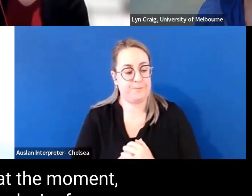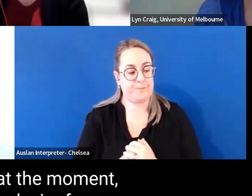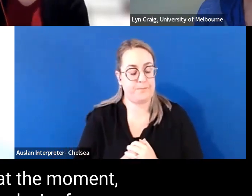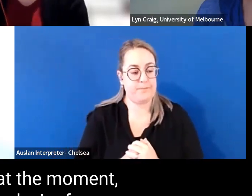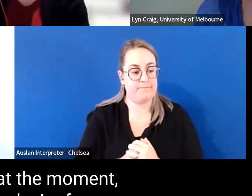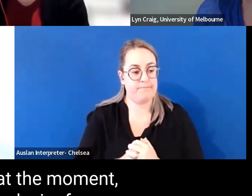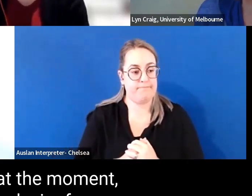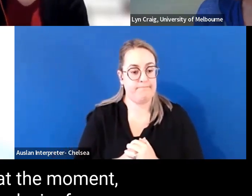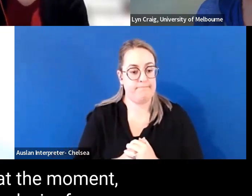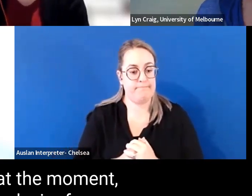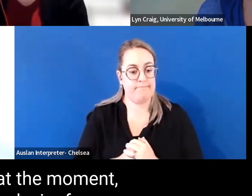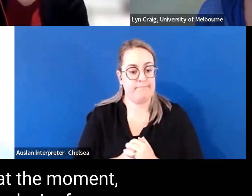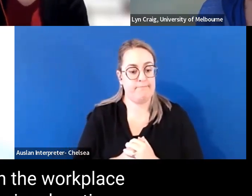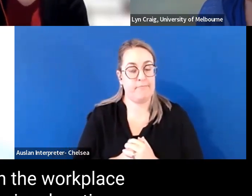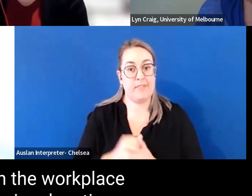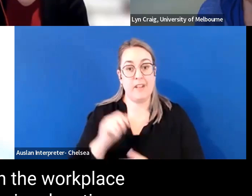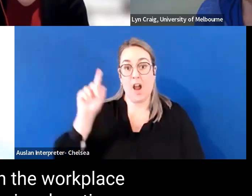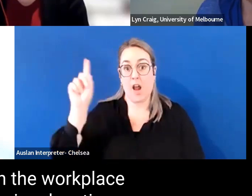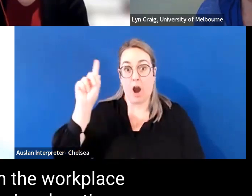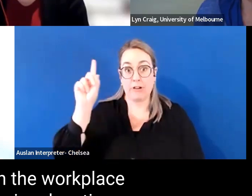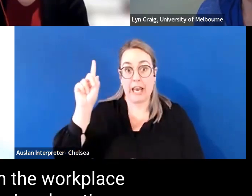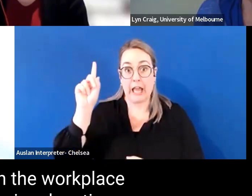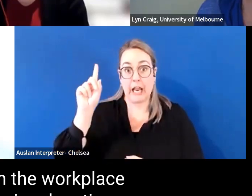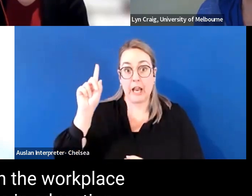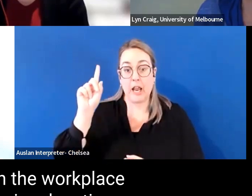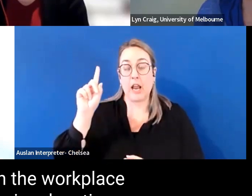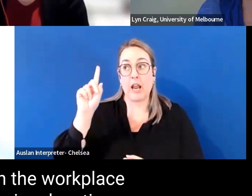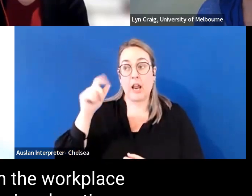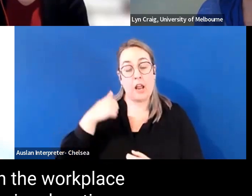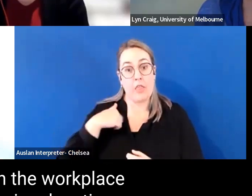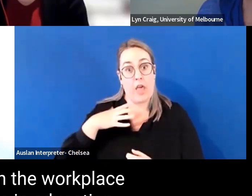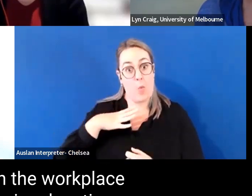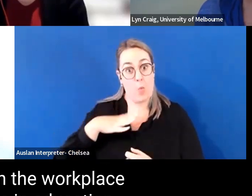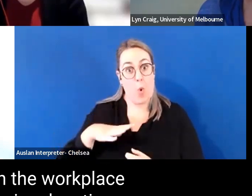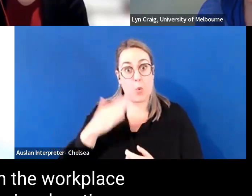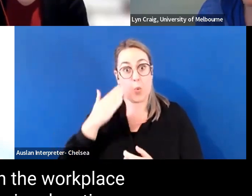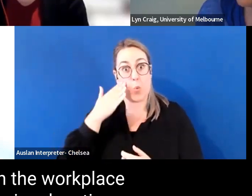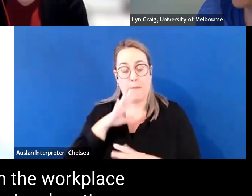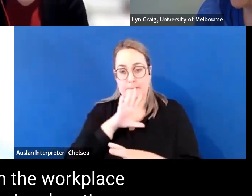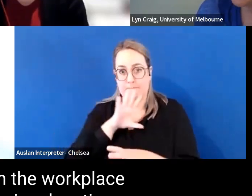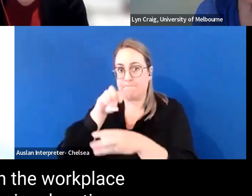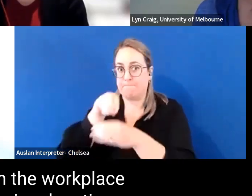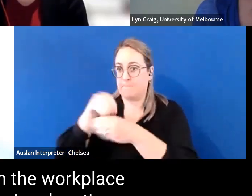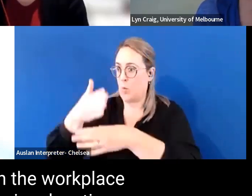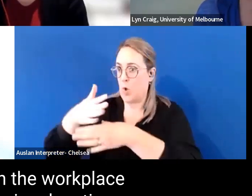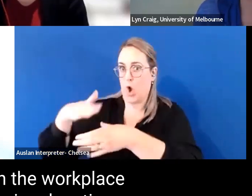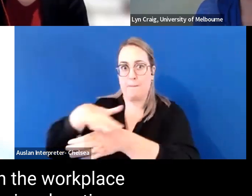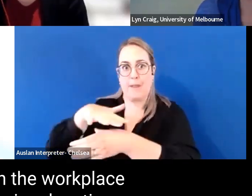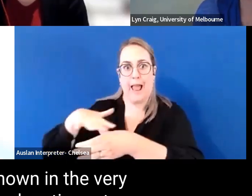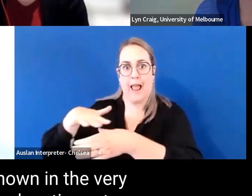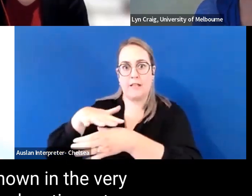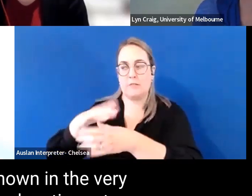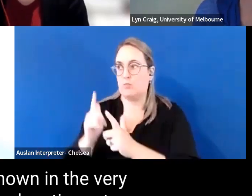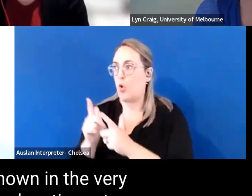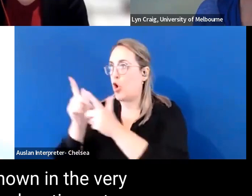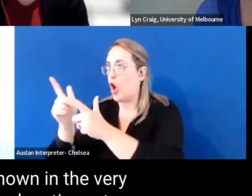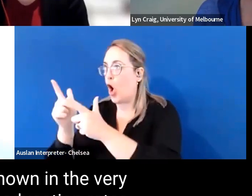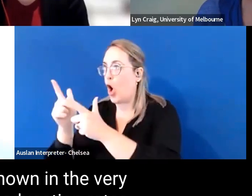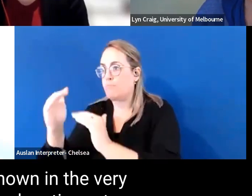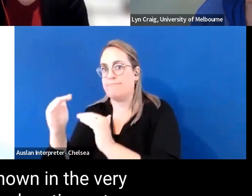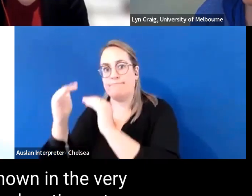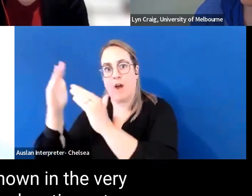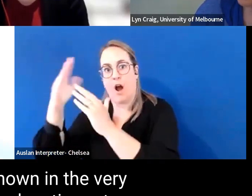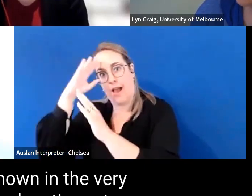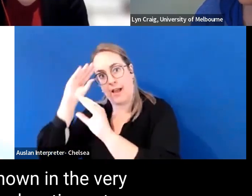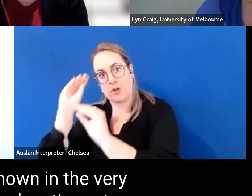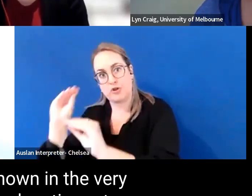much desire for women to achieve in the workplace and achieve in education, and that's shown in